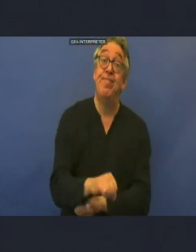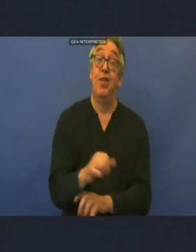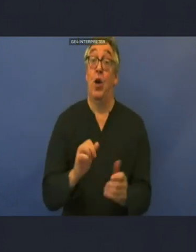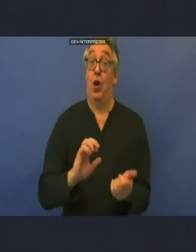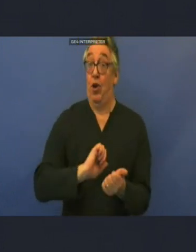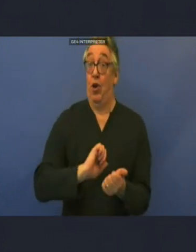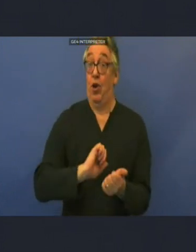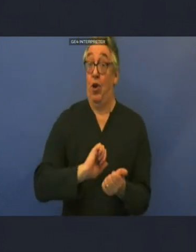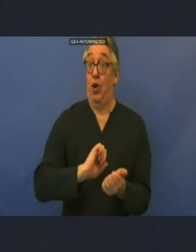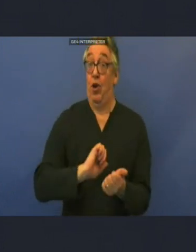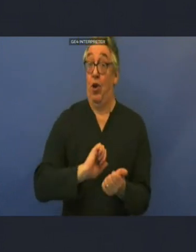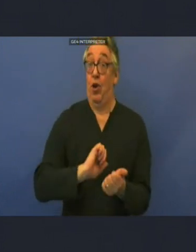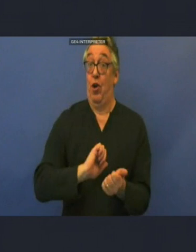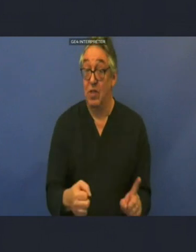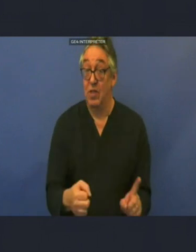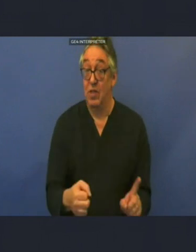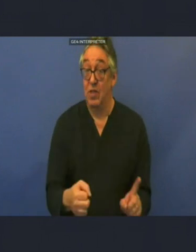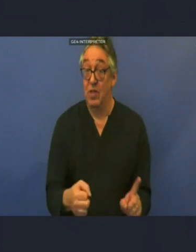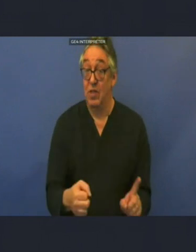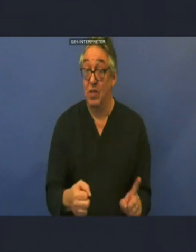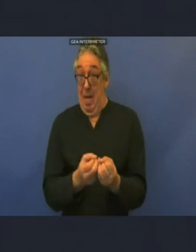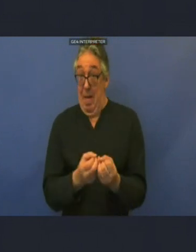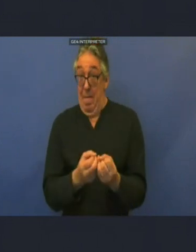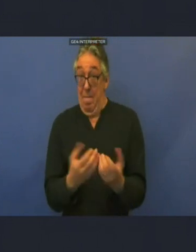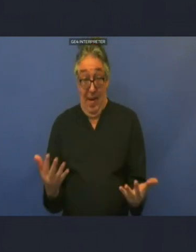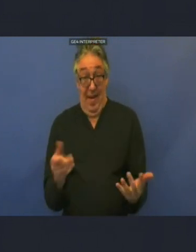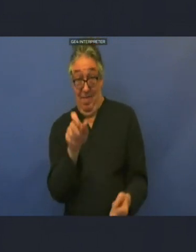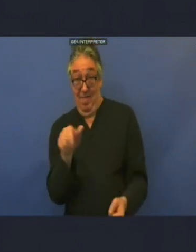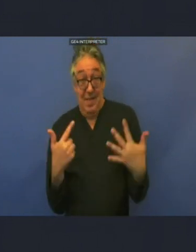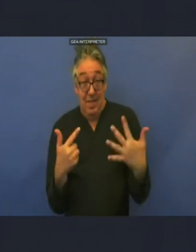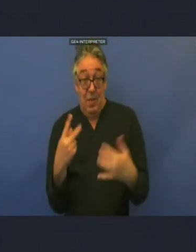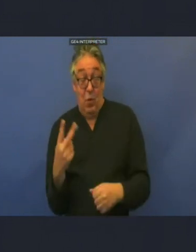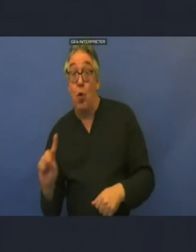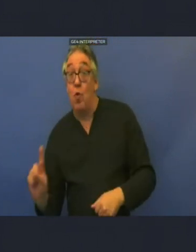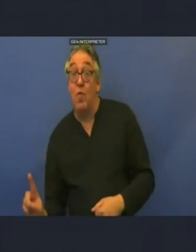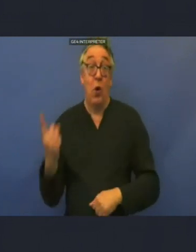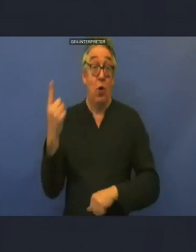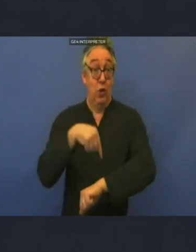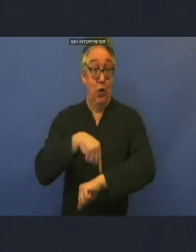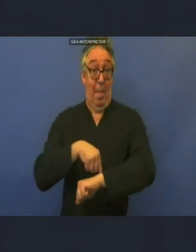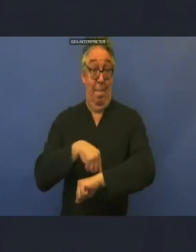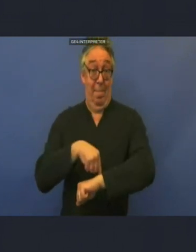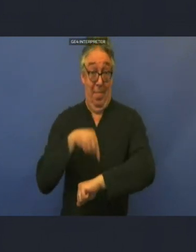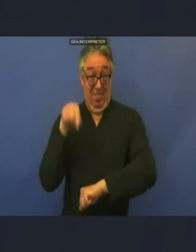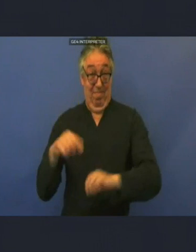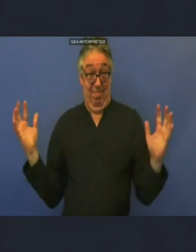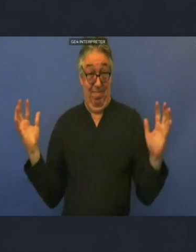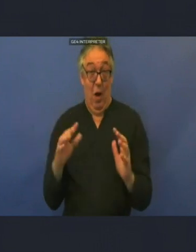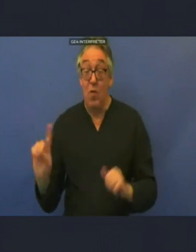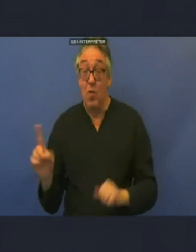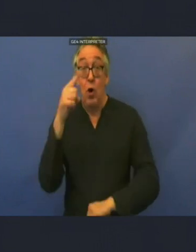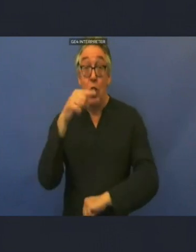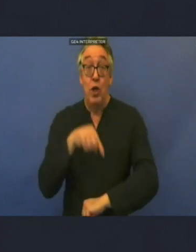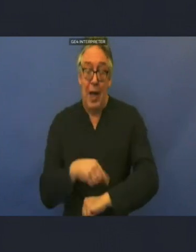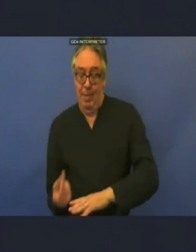of those survivors who were, for the first time, speaking up and disclosing about their experiences of abuse